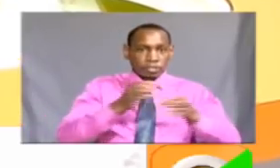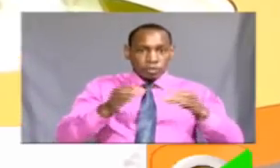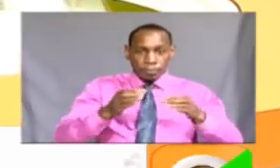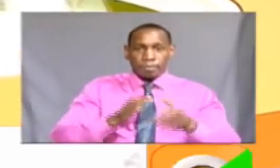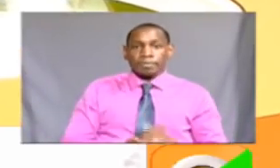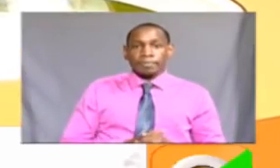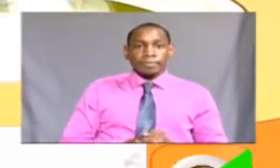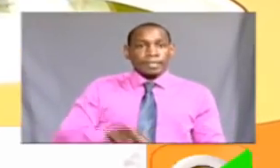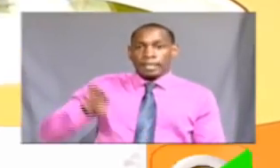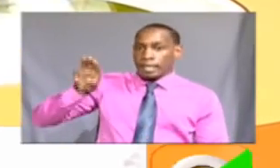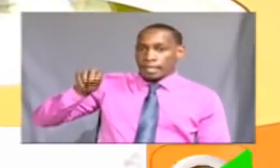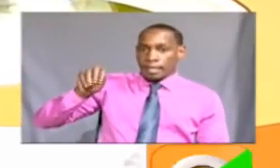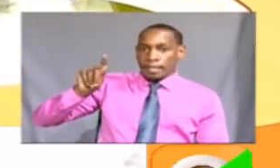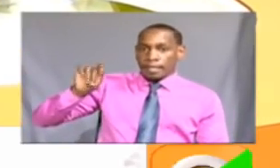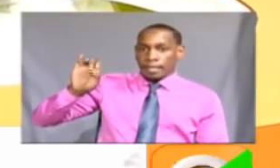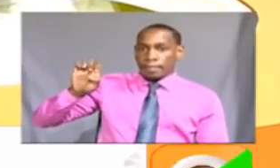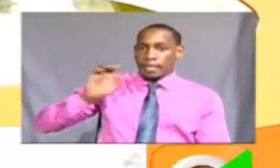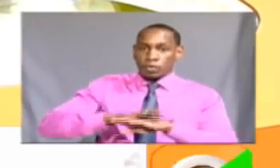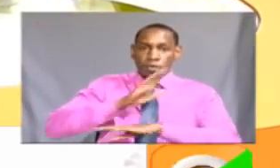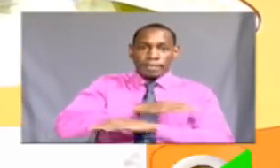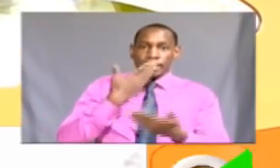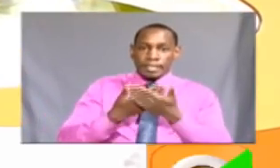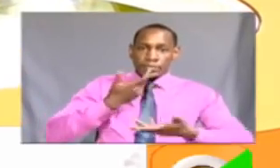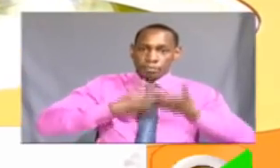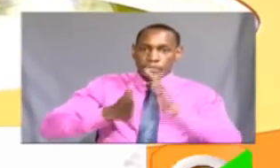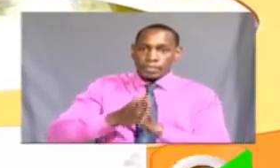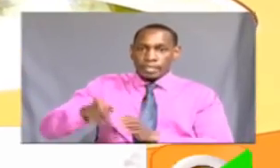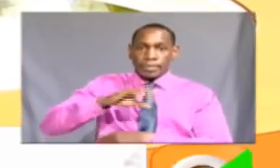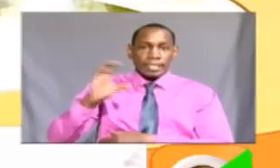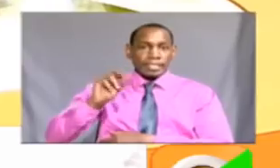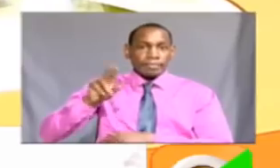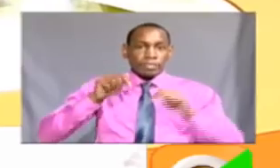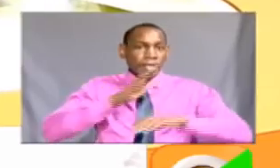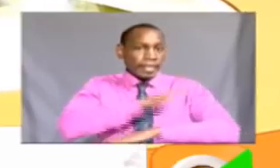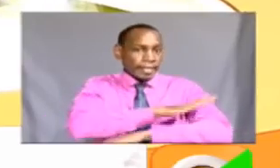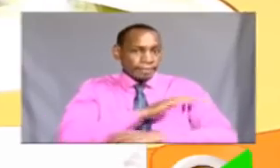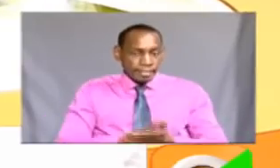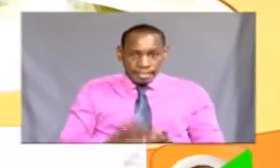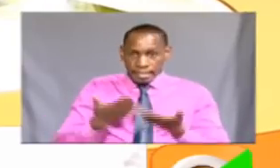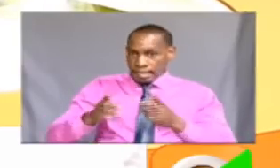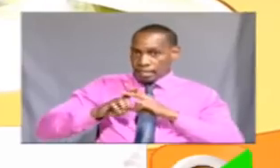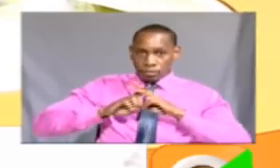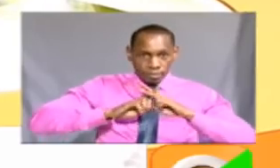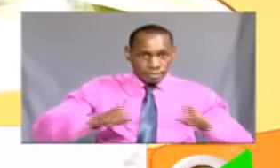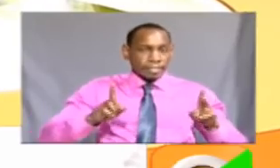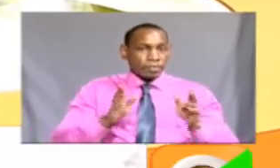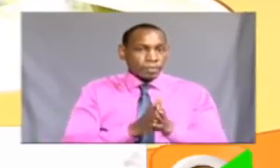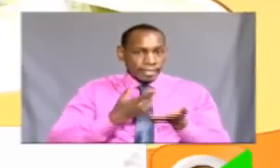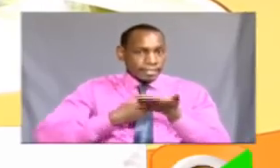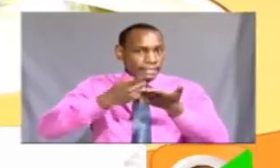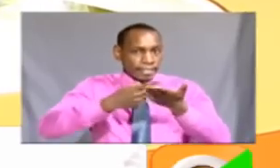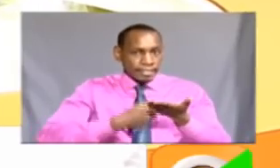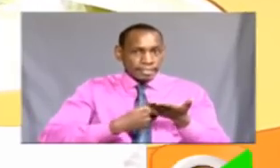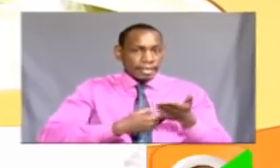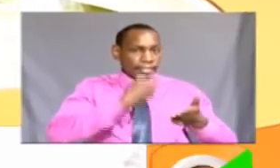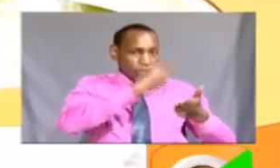Association. Mike, good evening. Thank you for speaking with us on Citizen Television this evening. Let's first start by discussing